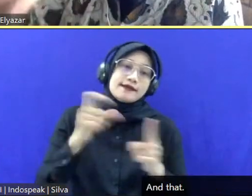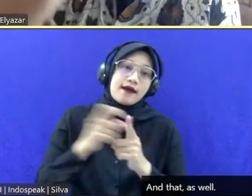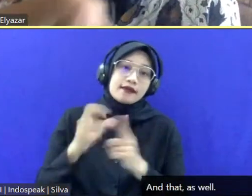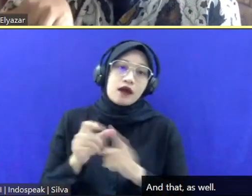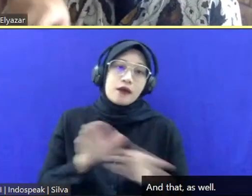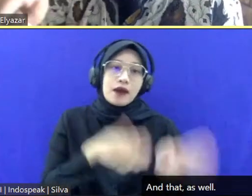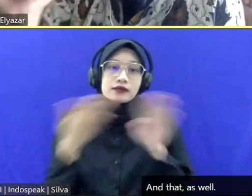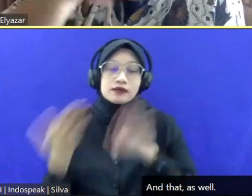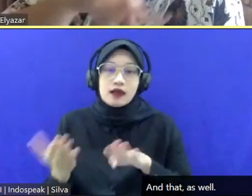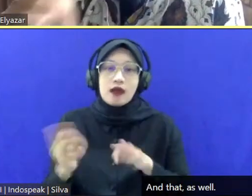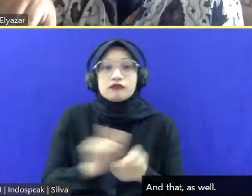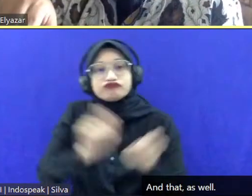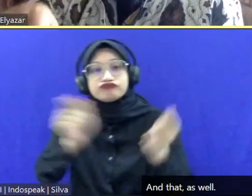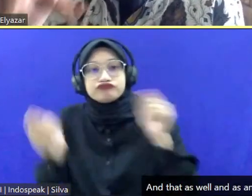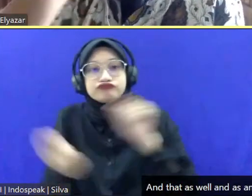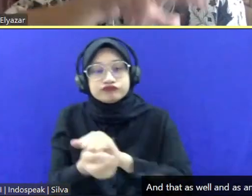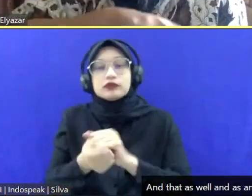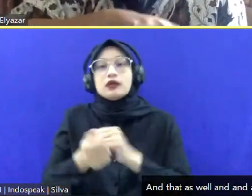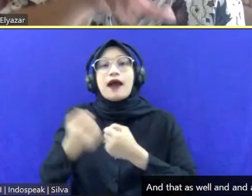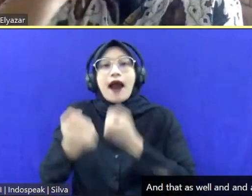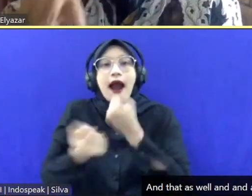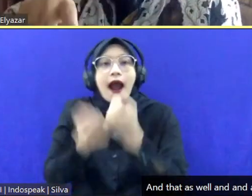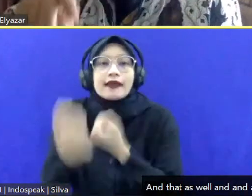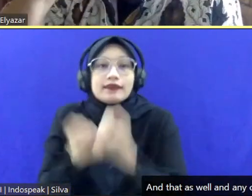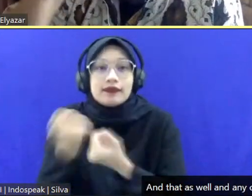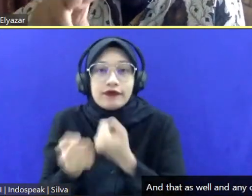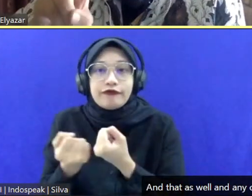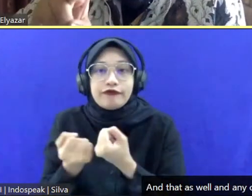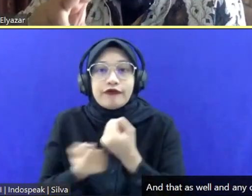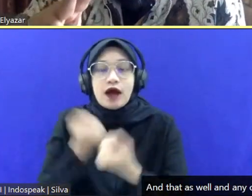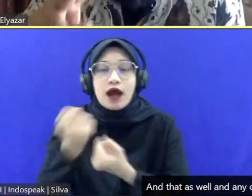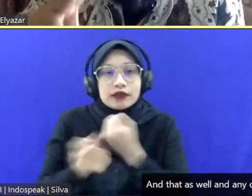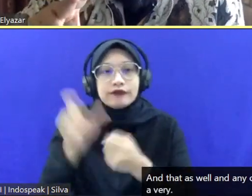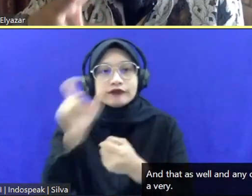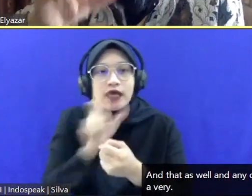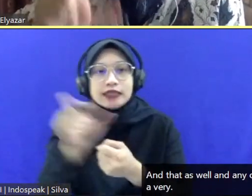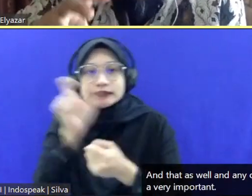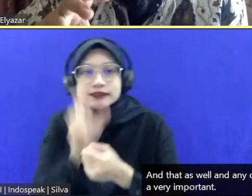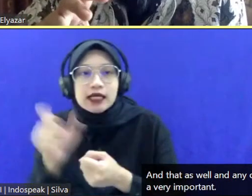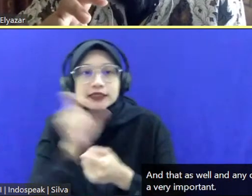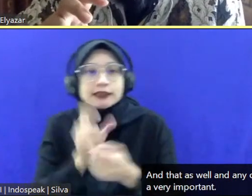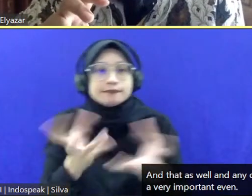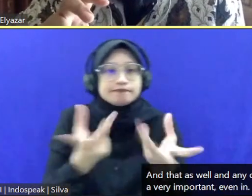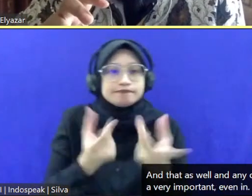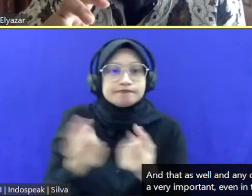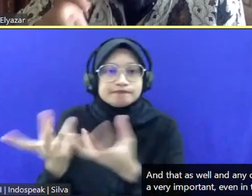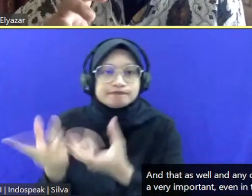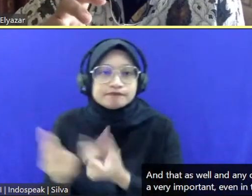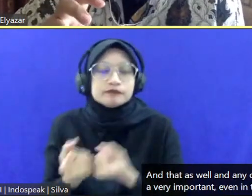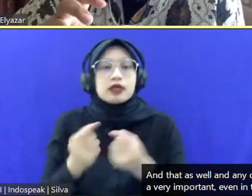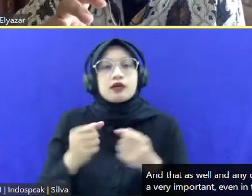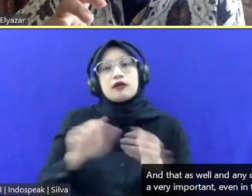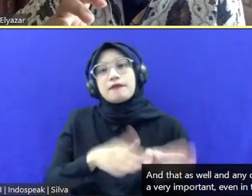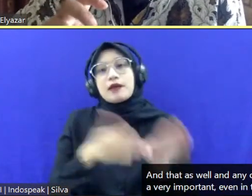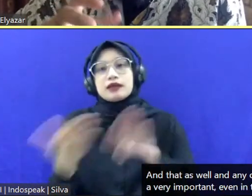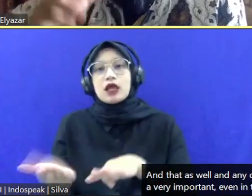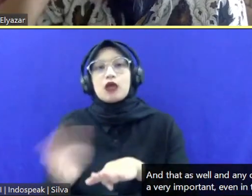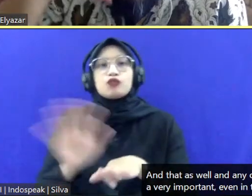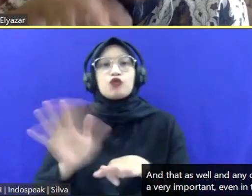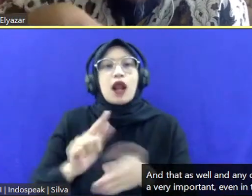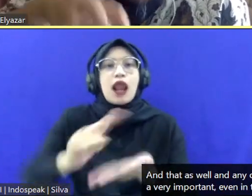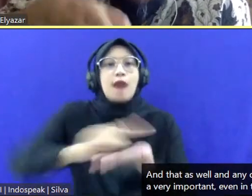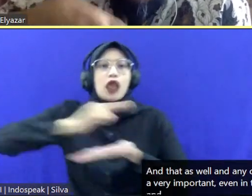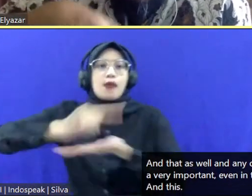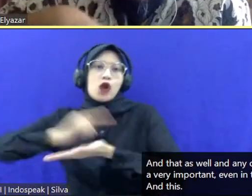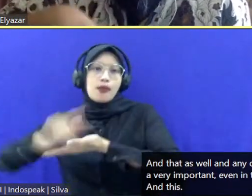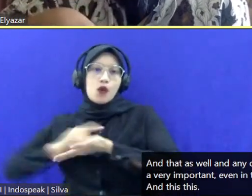and any other events. Birth and death is a very important event in the population health system. And